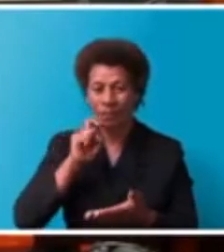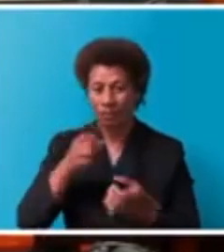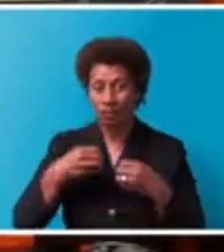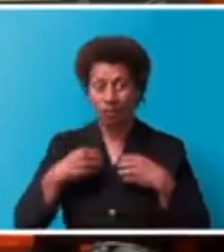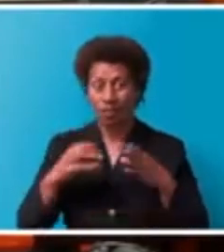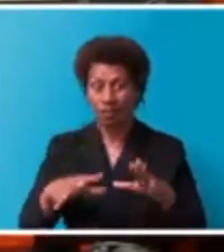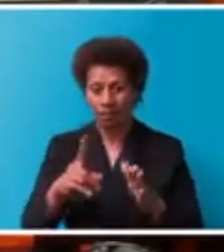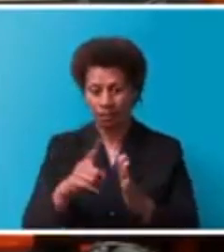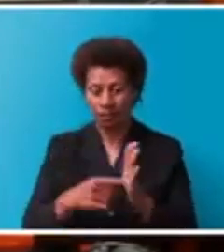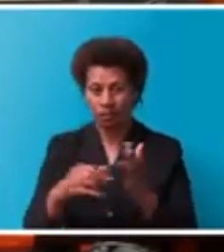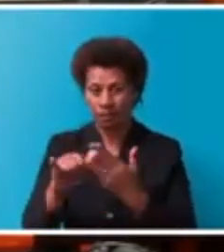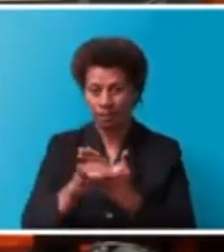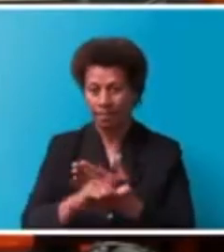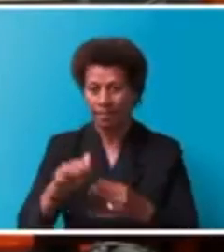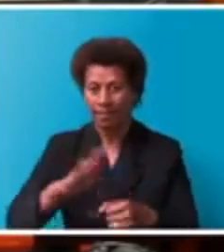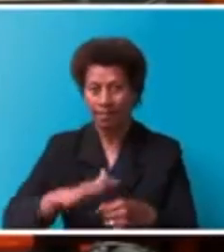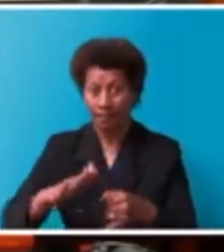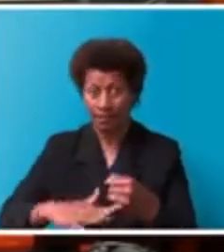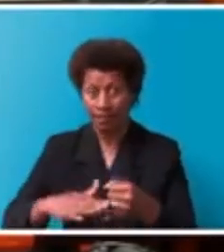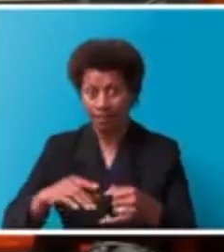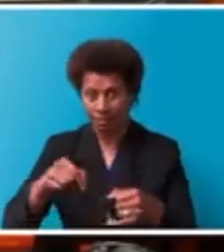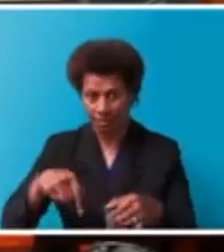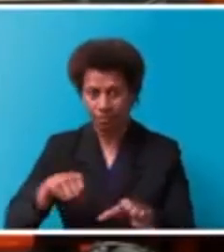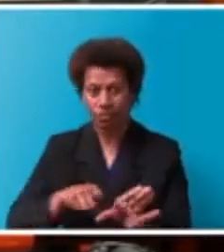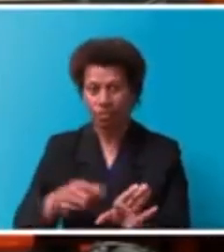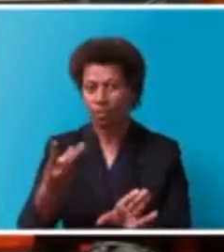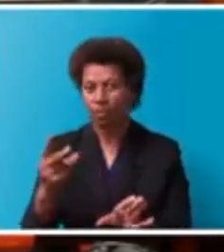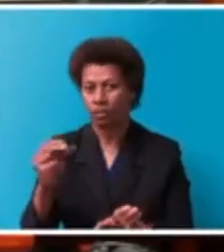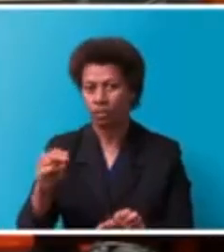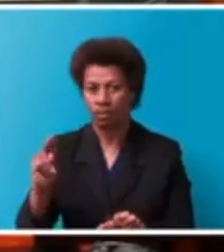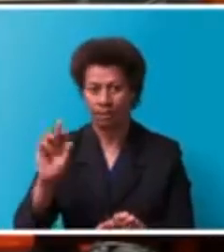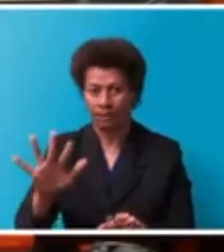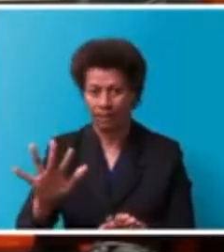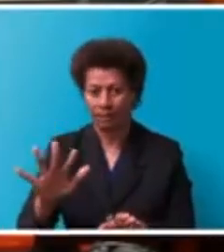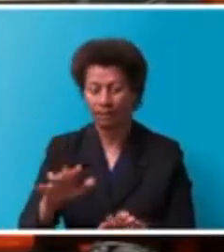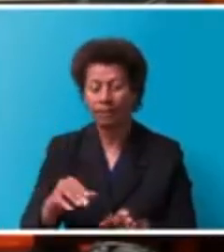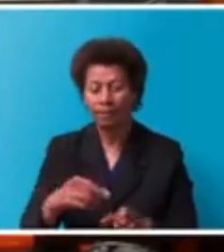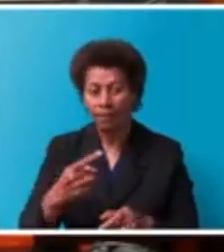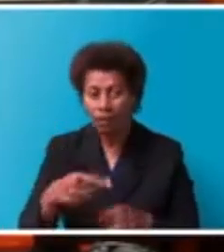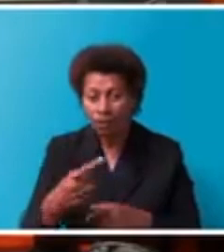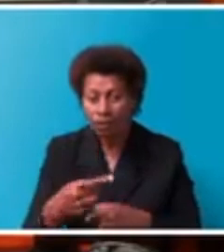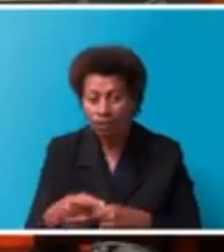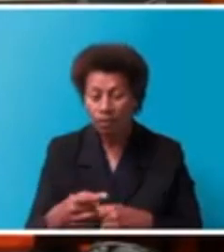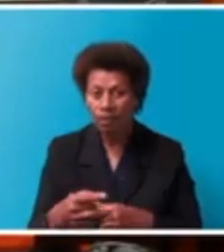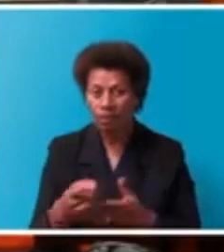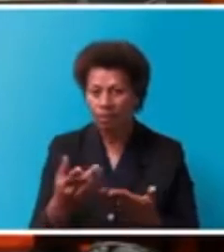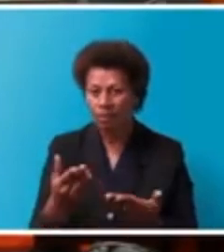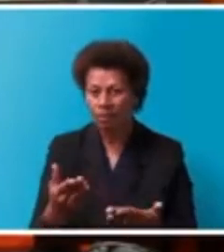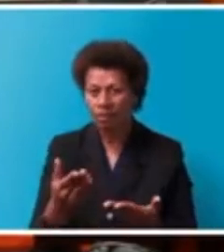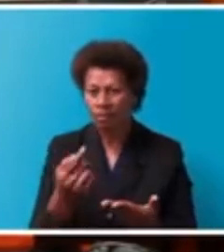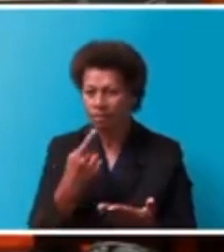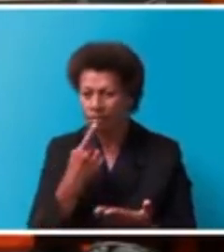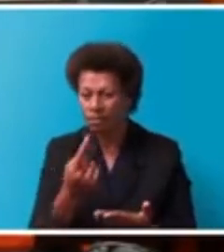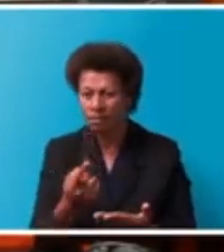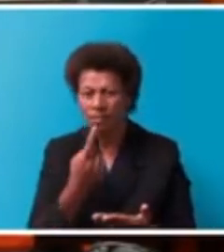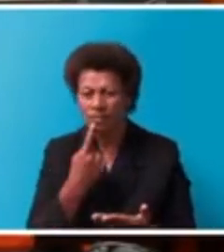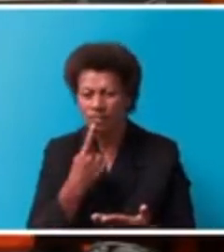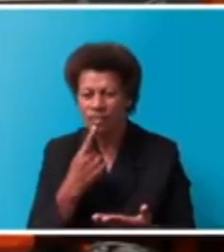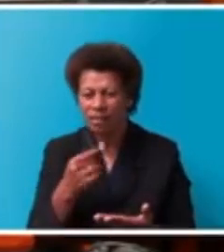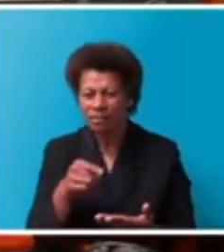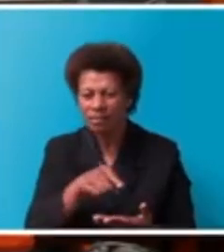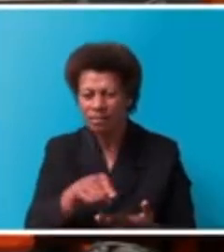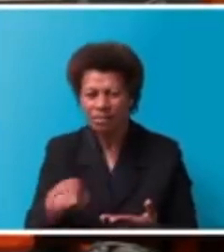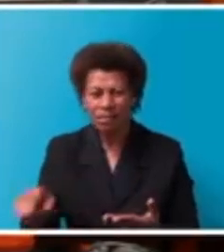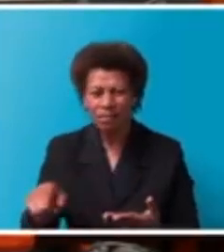of July 2025. We continue to attend to requests from red zone areas, areas where the